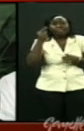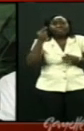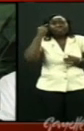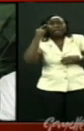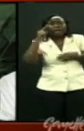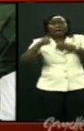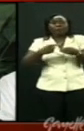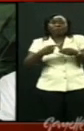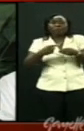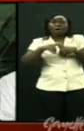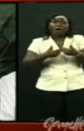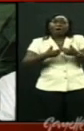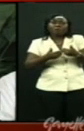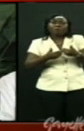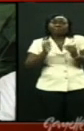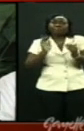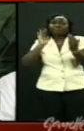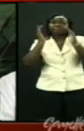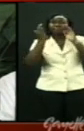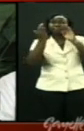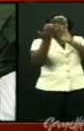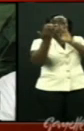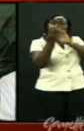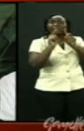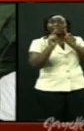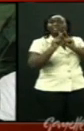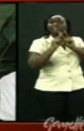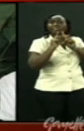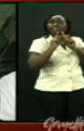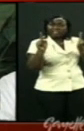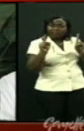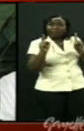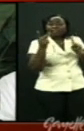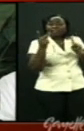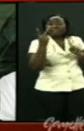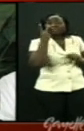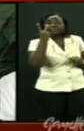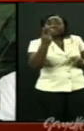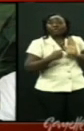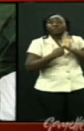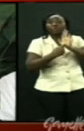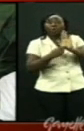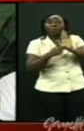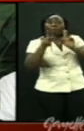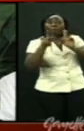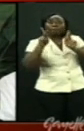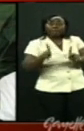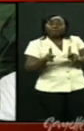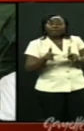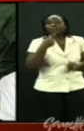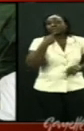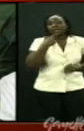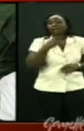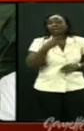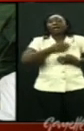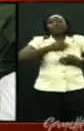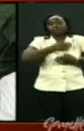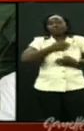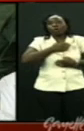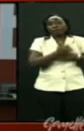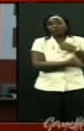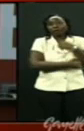But you see, like when you have to show it to somebody, like you actually see it for yourself too, and it makes you enjoy it even more. So,